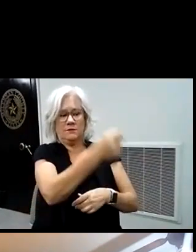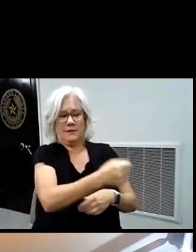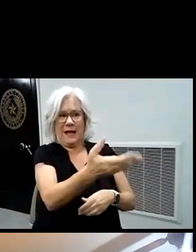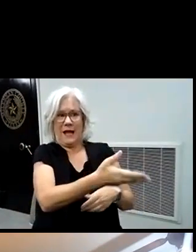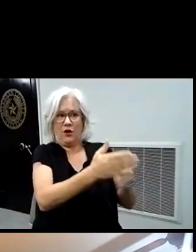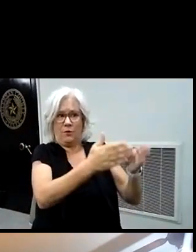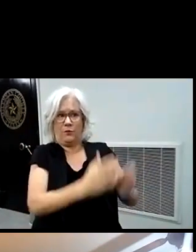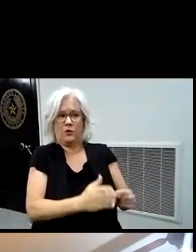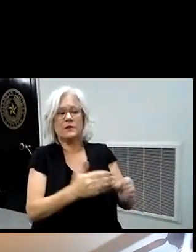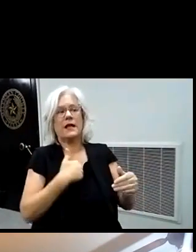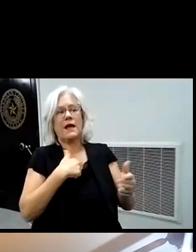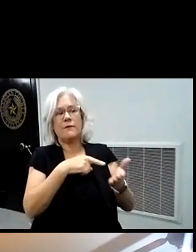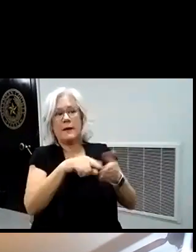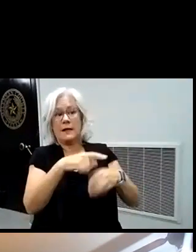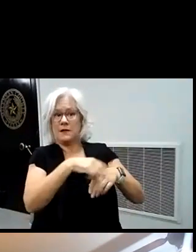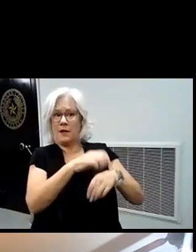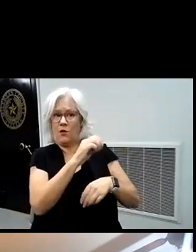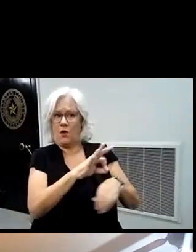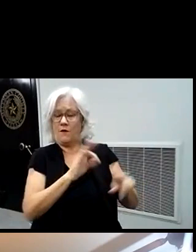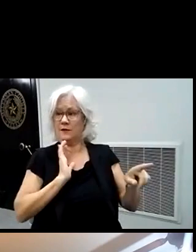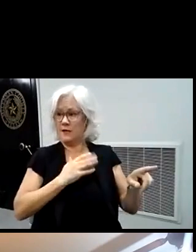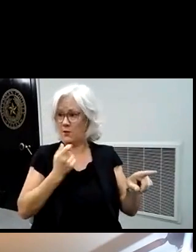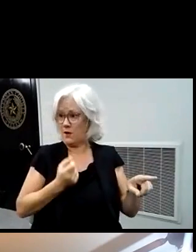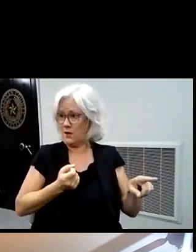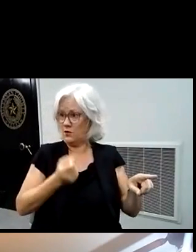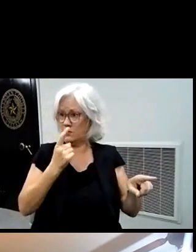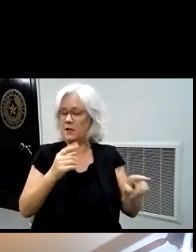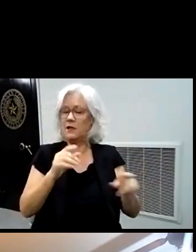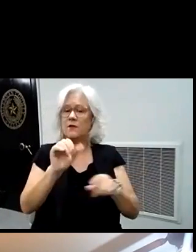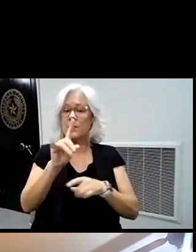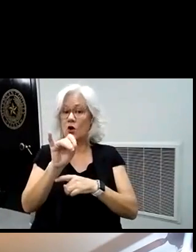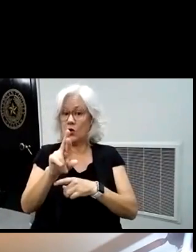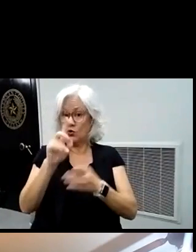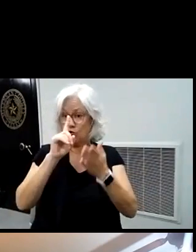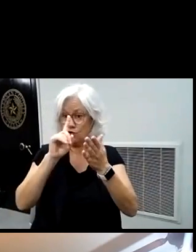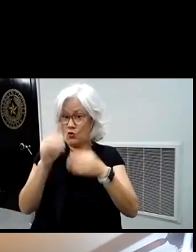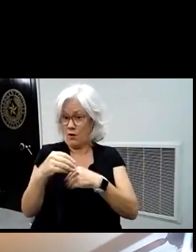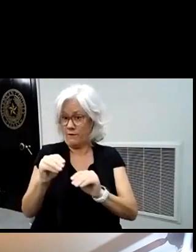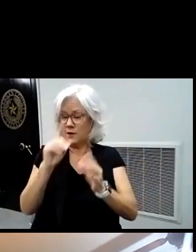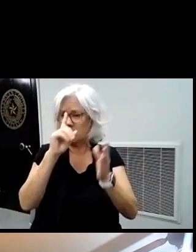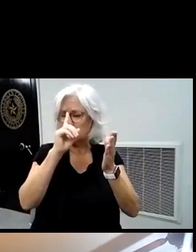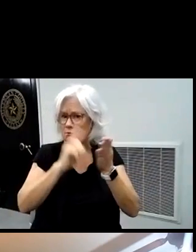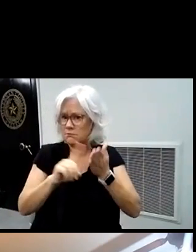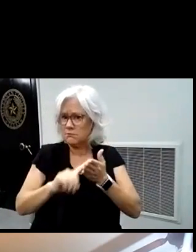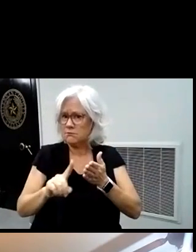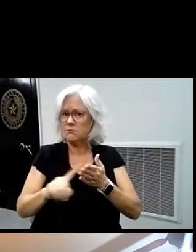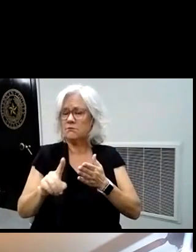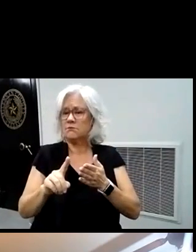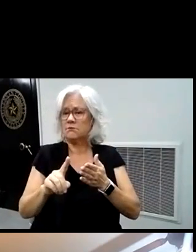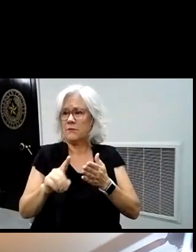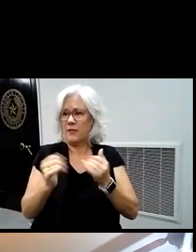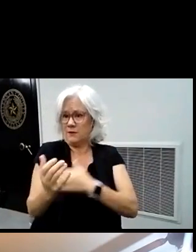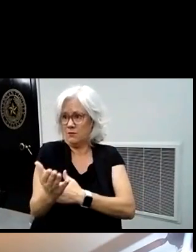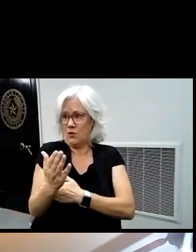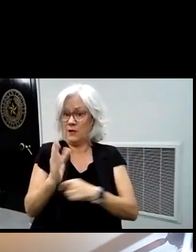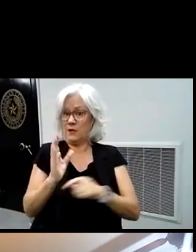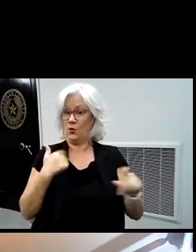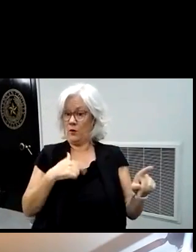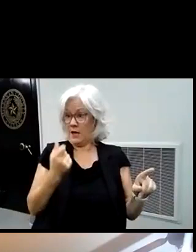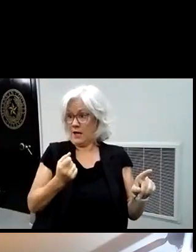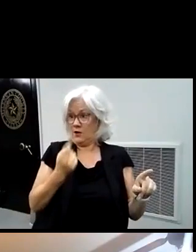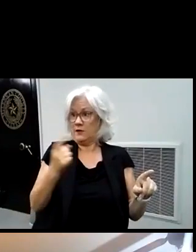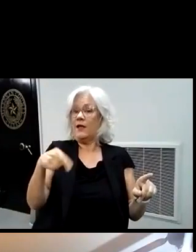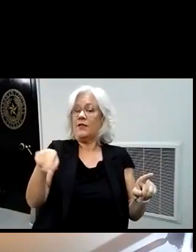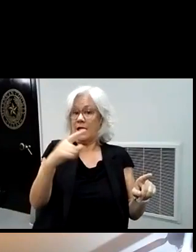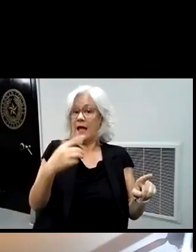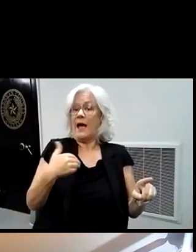time off. It is our understanding, though I'd like confirmation from the Auditor's Office during court this morning, but it is our understanding they have